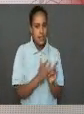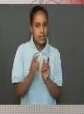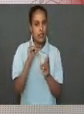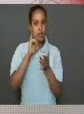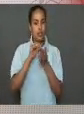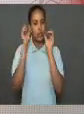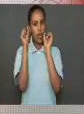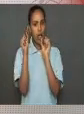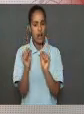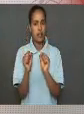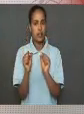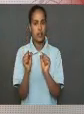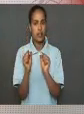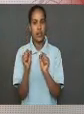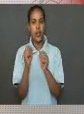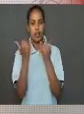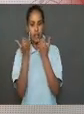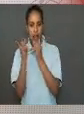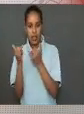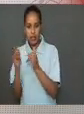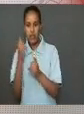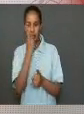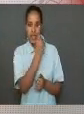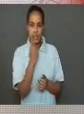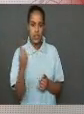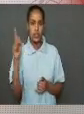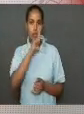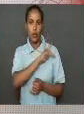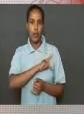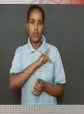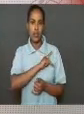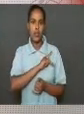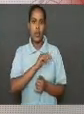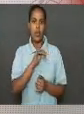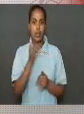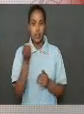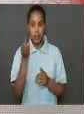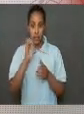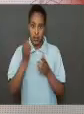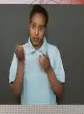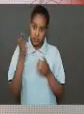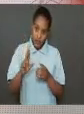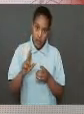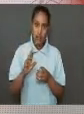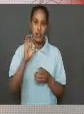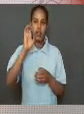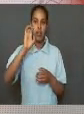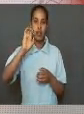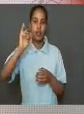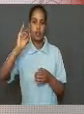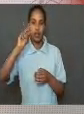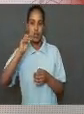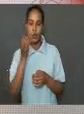that you can and classify each property as either intensive